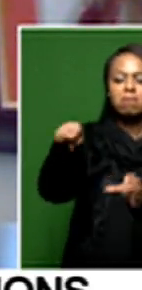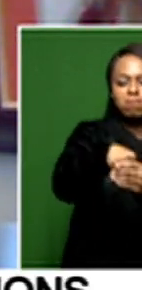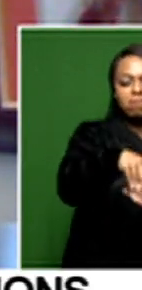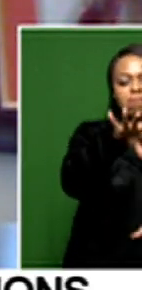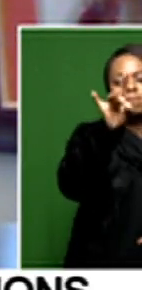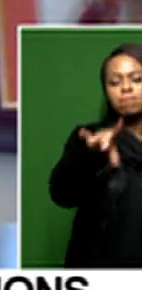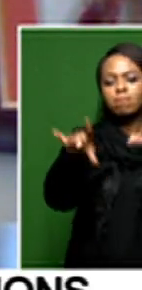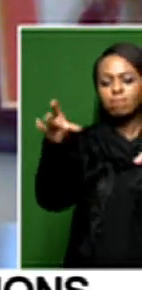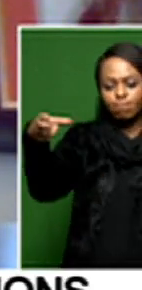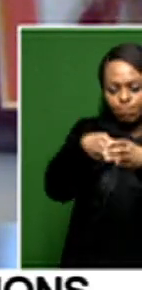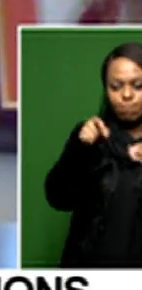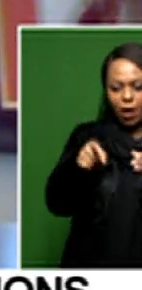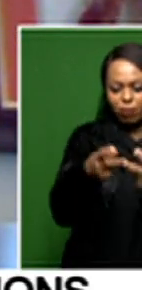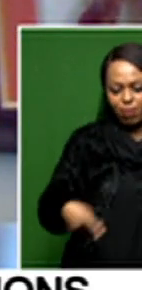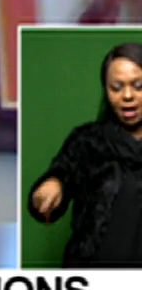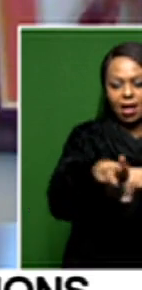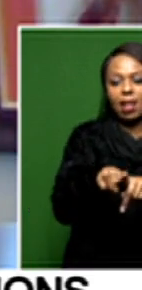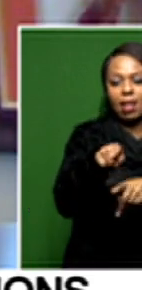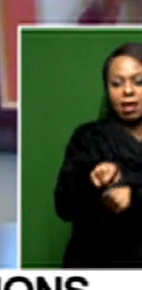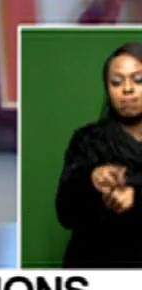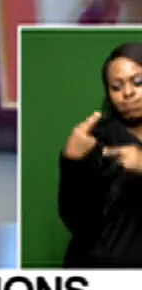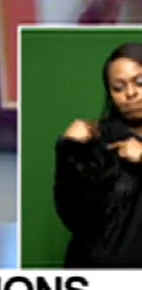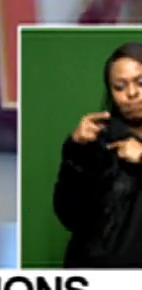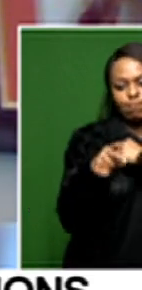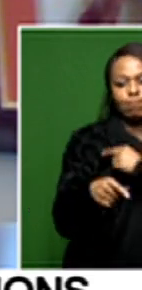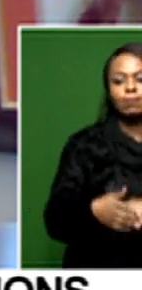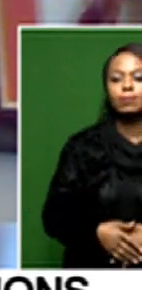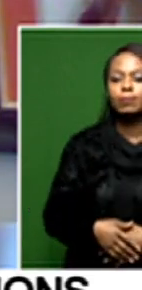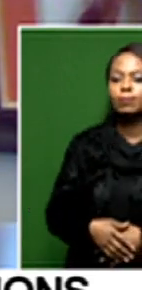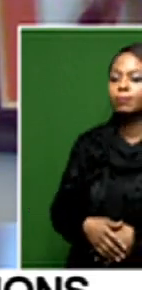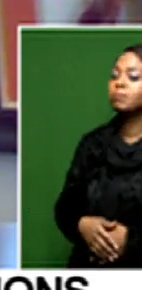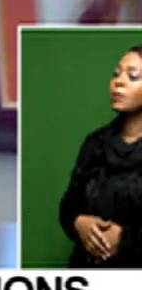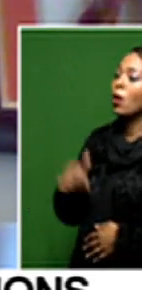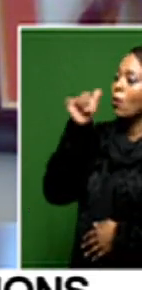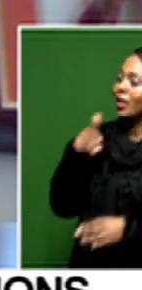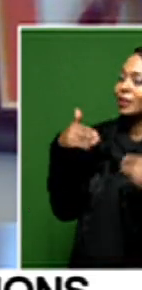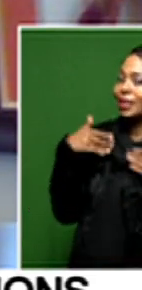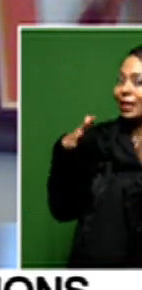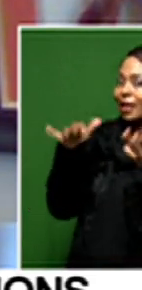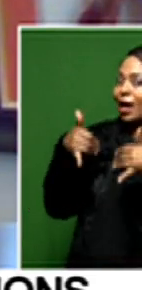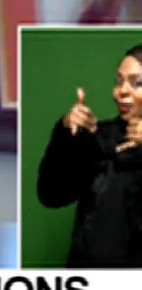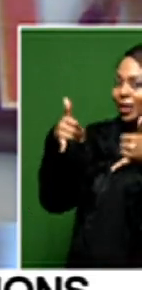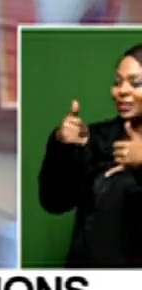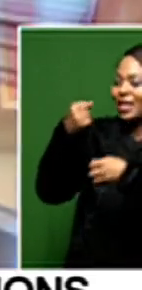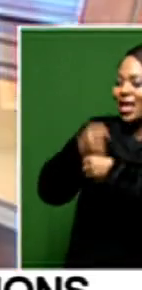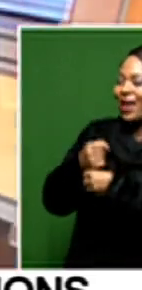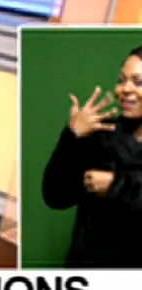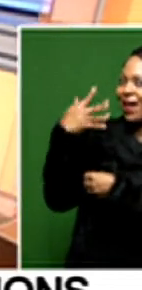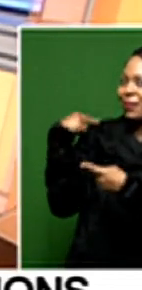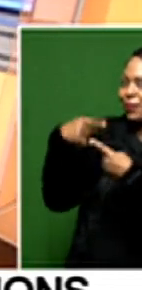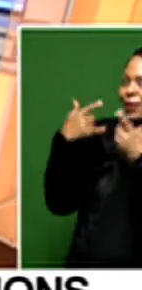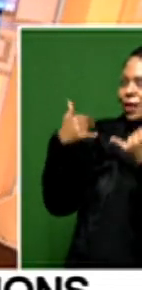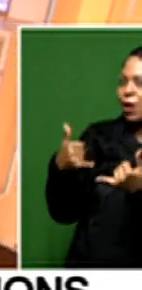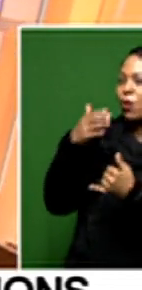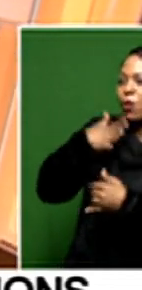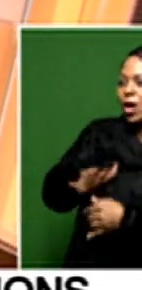is that has knowledge of our industry. Now, when you started the awards 5 years ago, you wanted to give